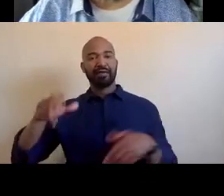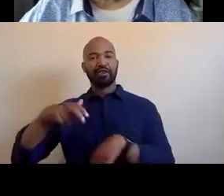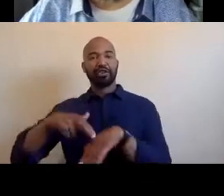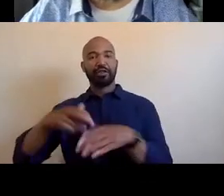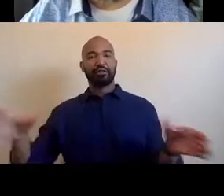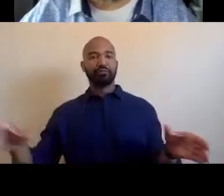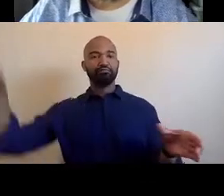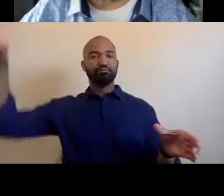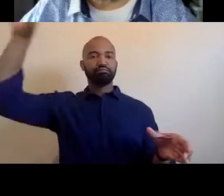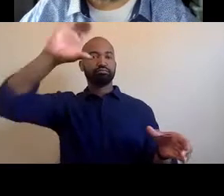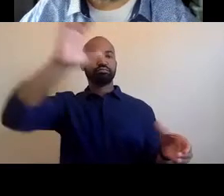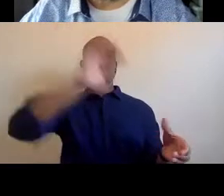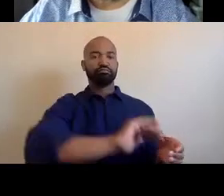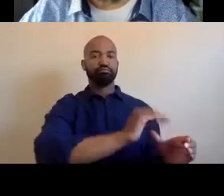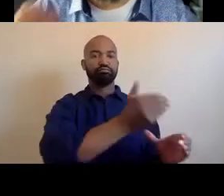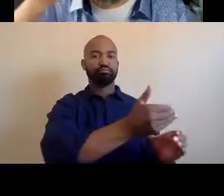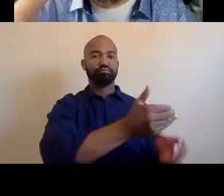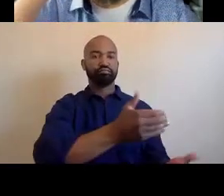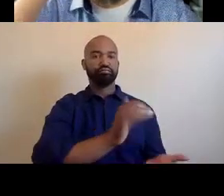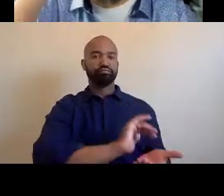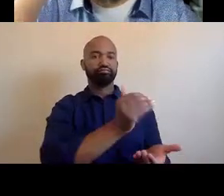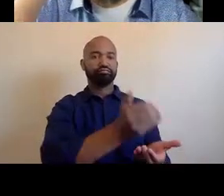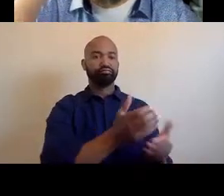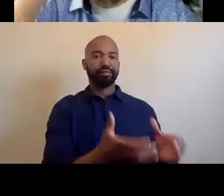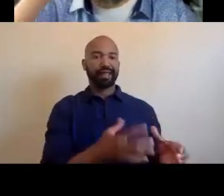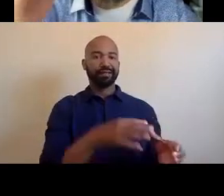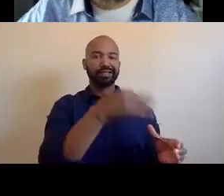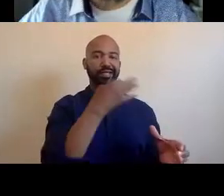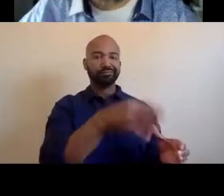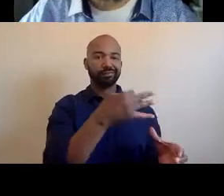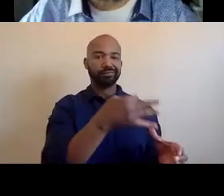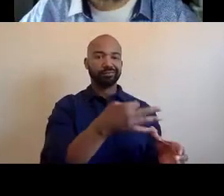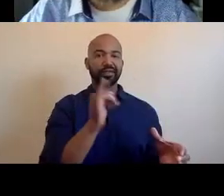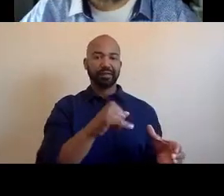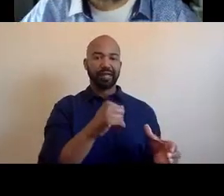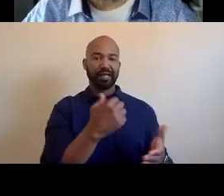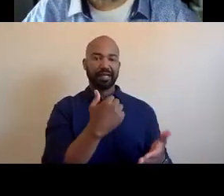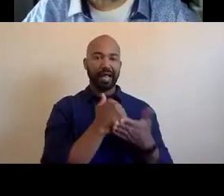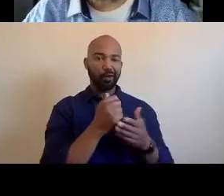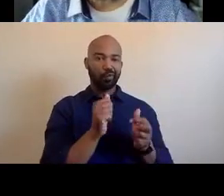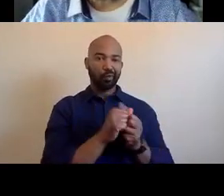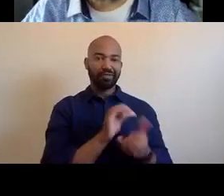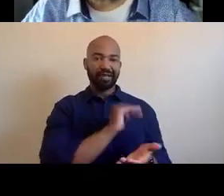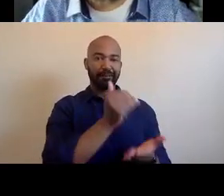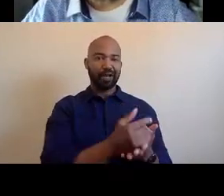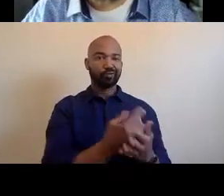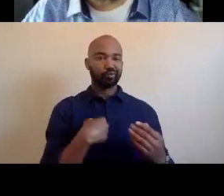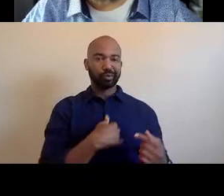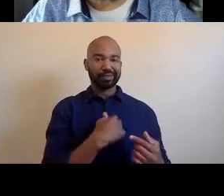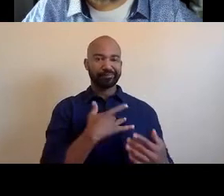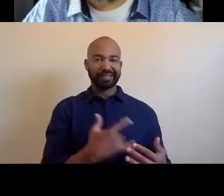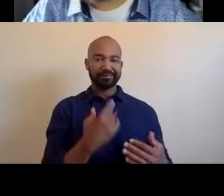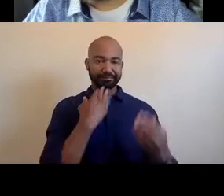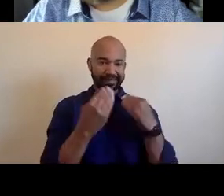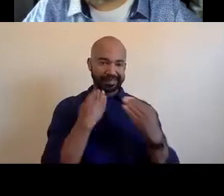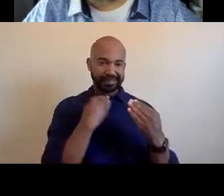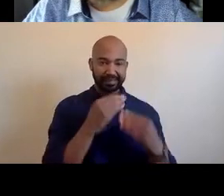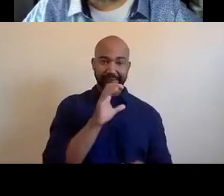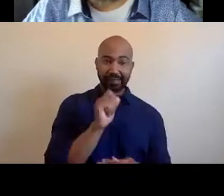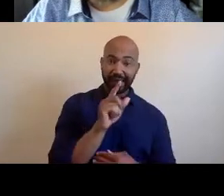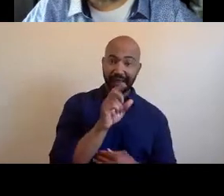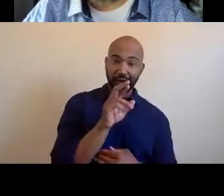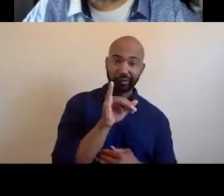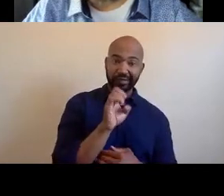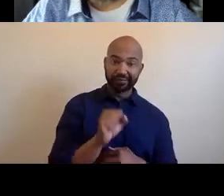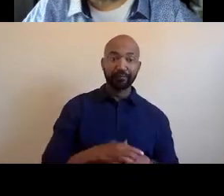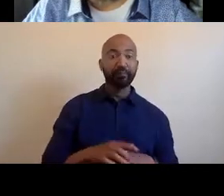with. So that can also help guide people in terms of the quantity of calories, but also, you know, giving